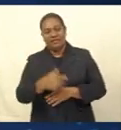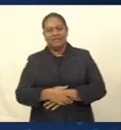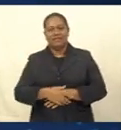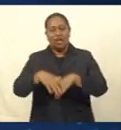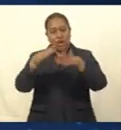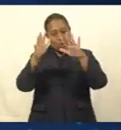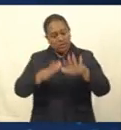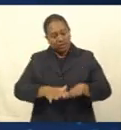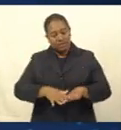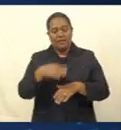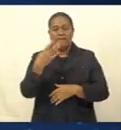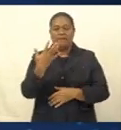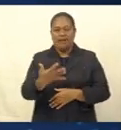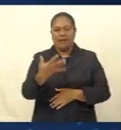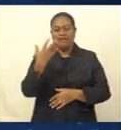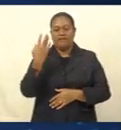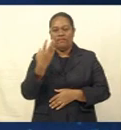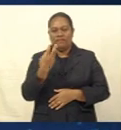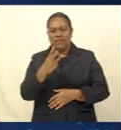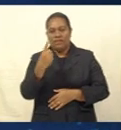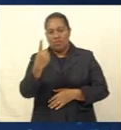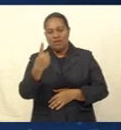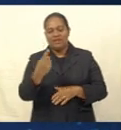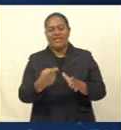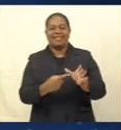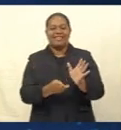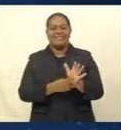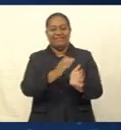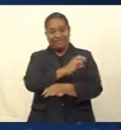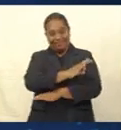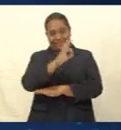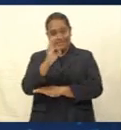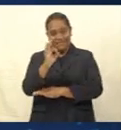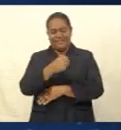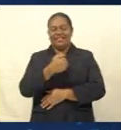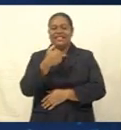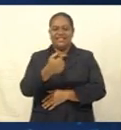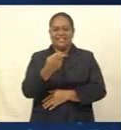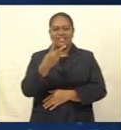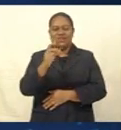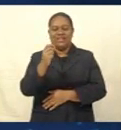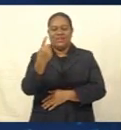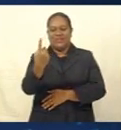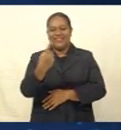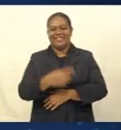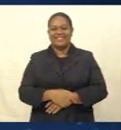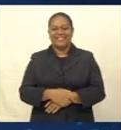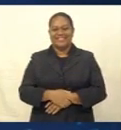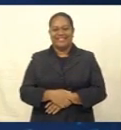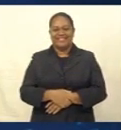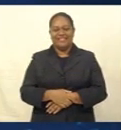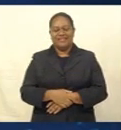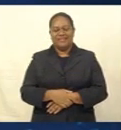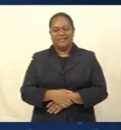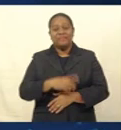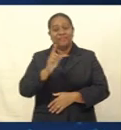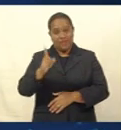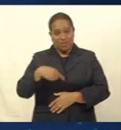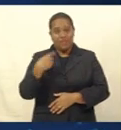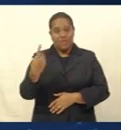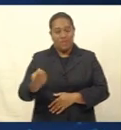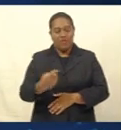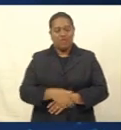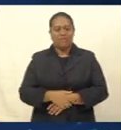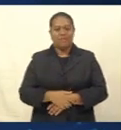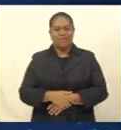with low tide at 5:31 a.m. Sunrise is at 6:21. Outlook for tomorrow,